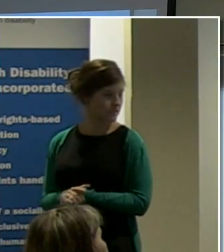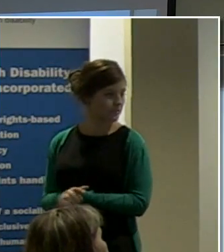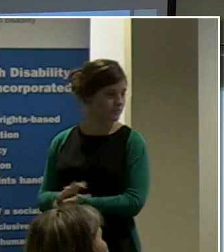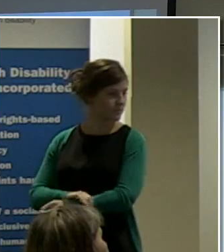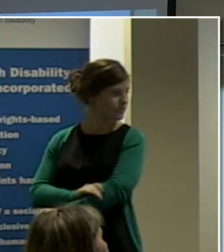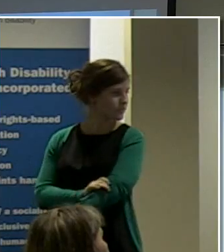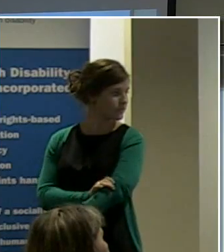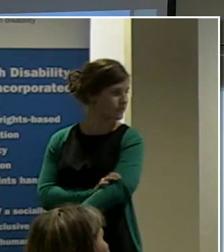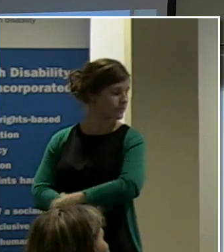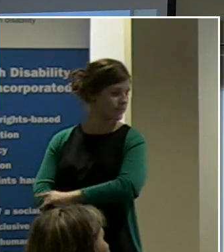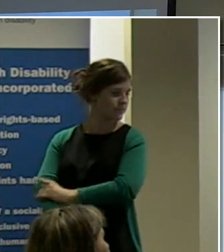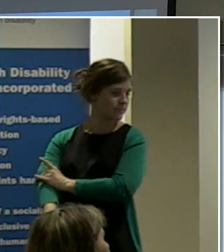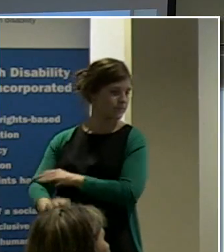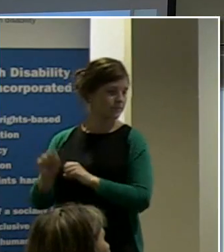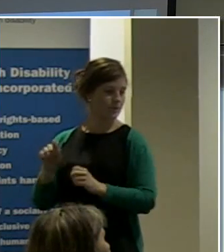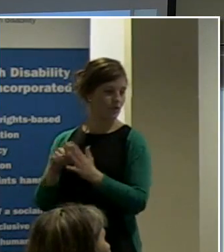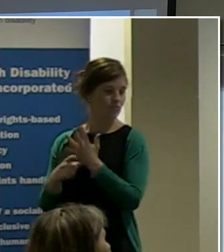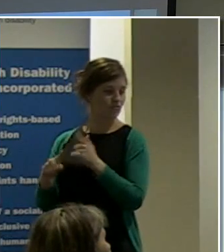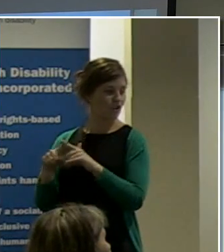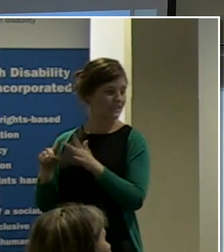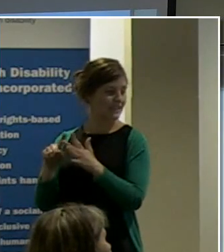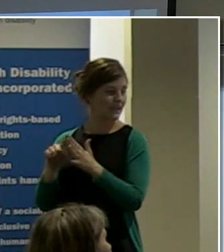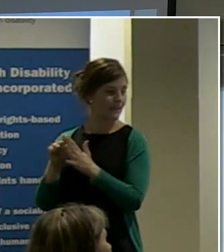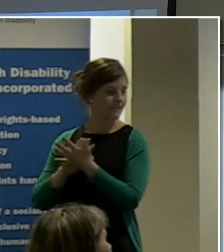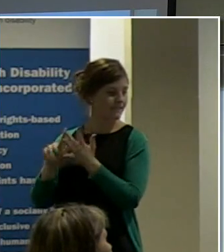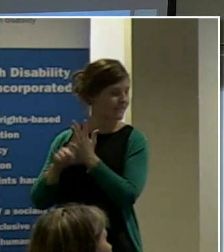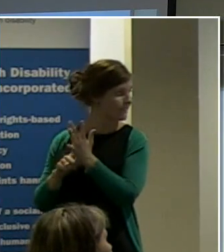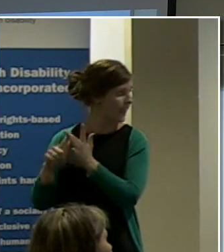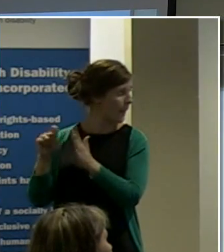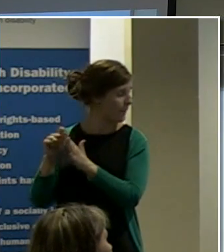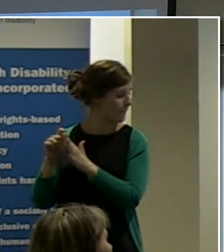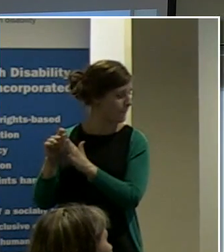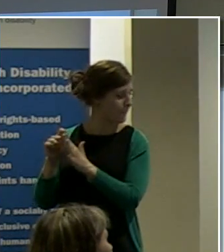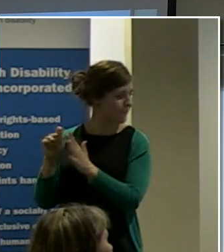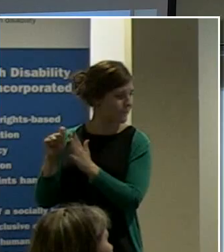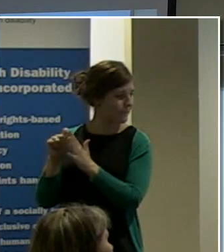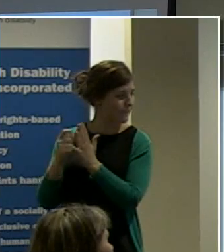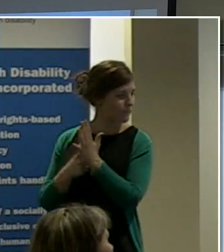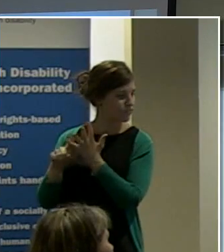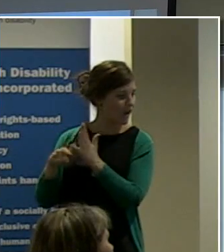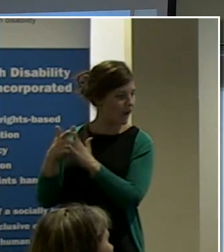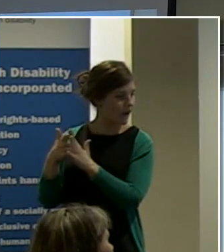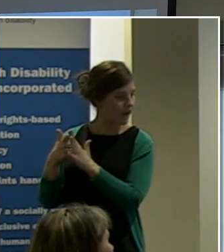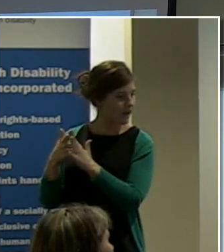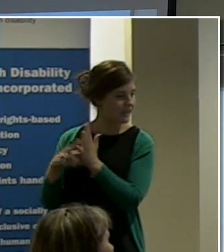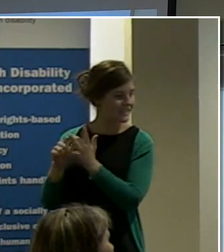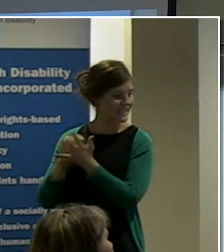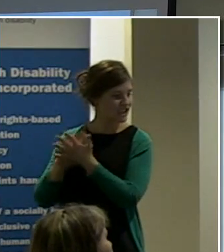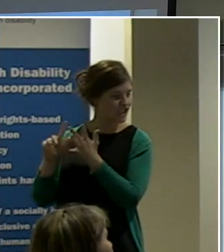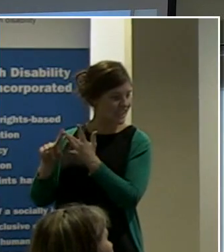Sure, so the proxies list is Philip Pluck, Nithi Chikaran, Gail Tang